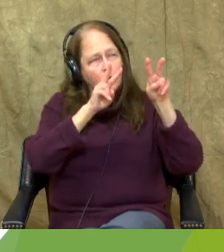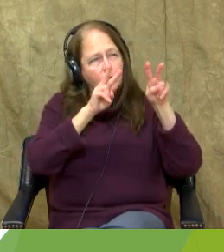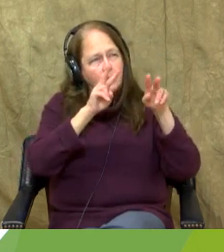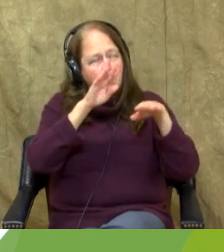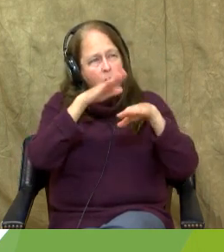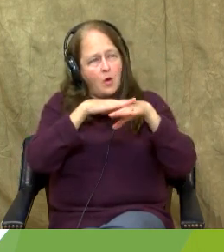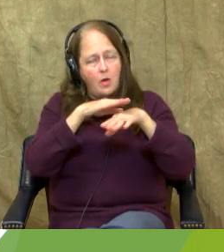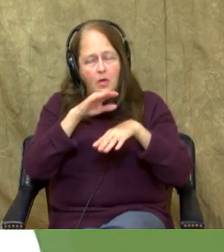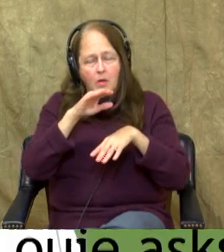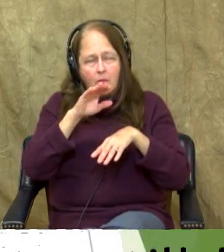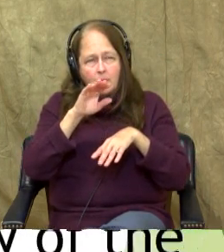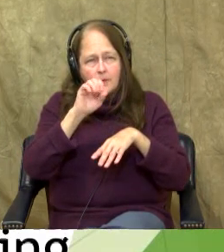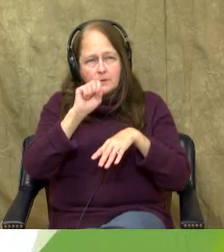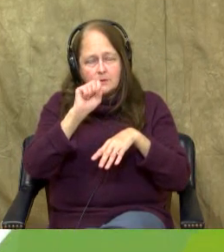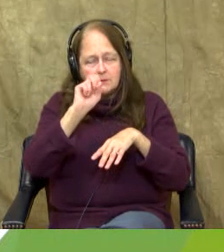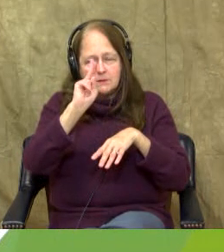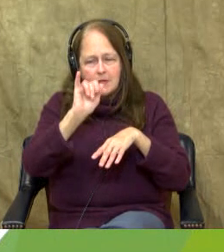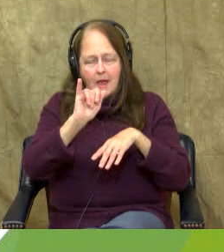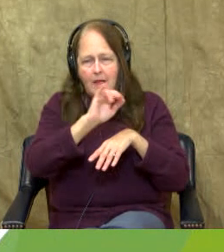end.